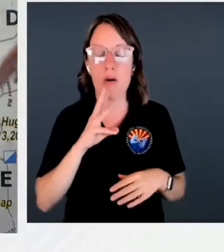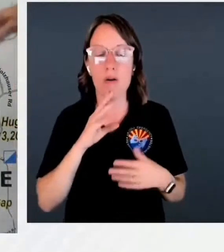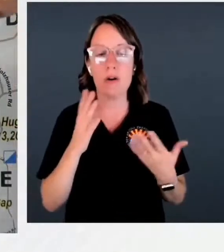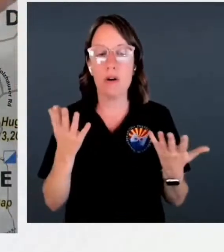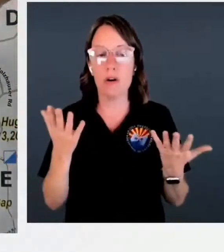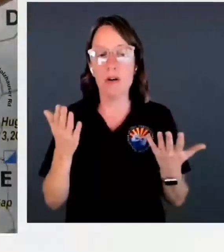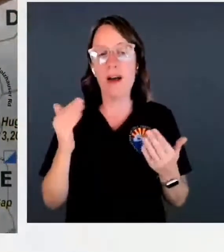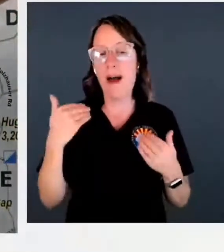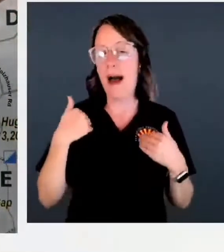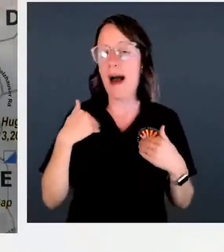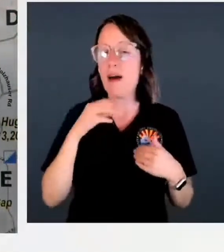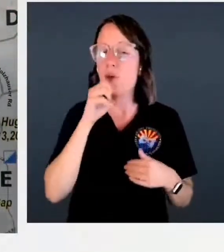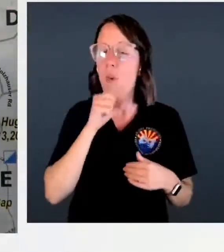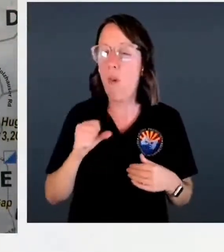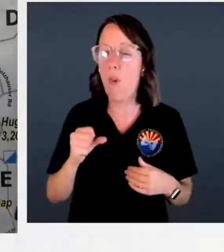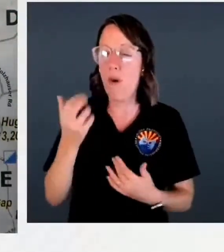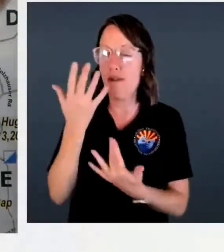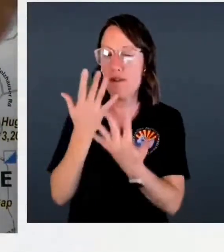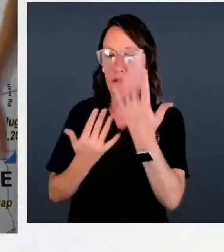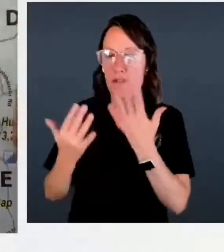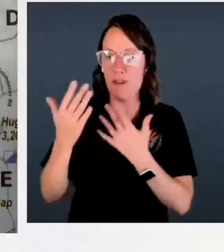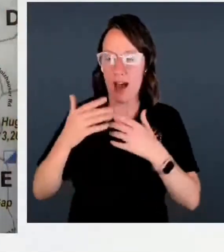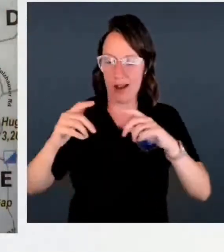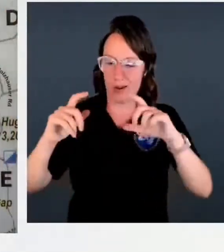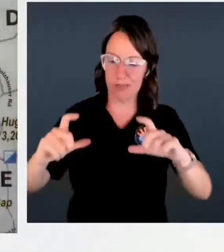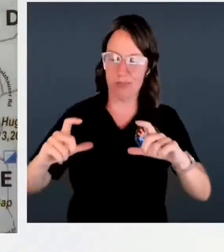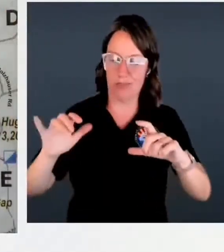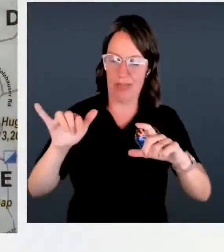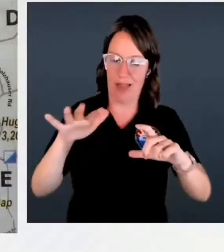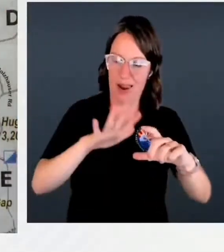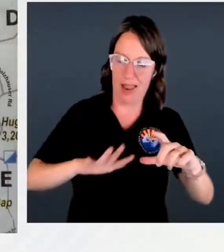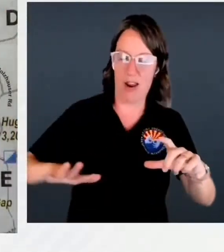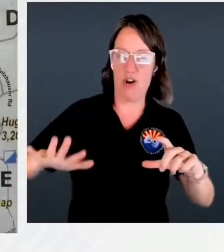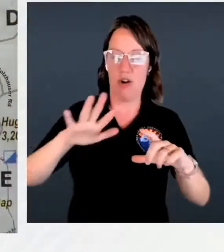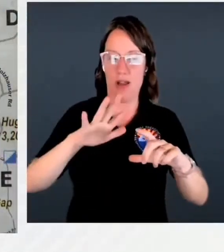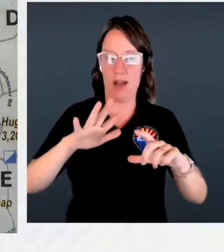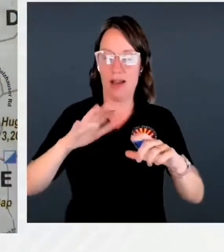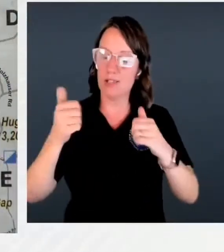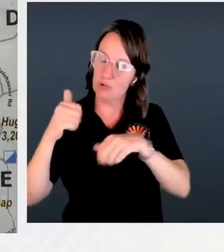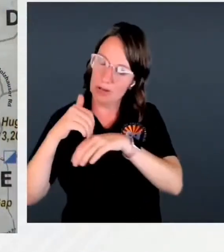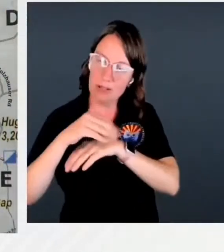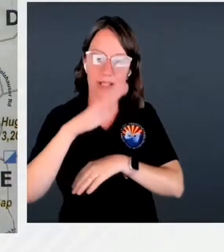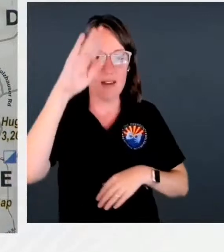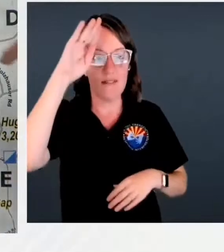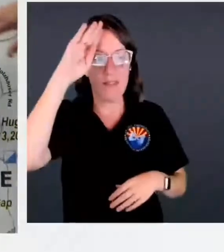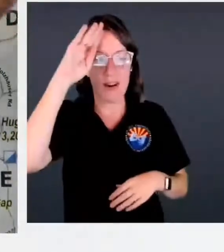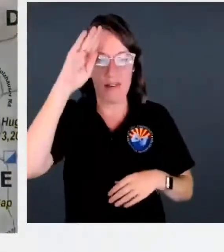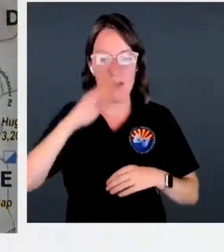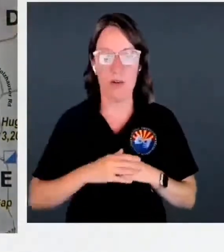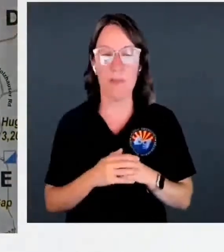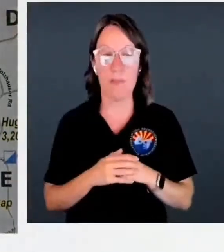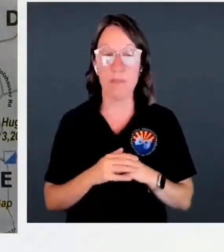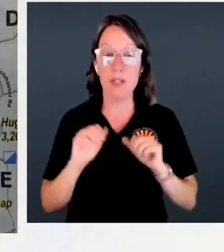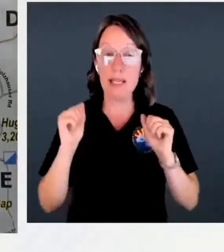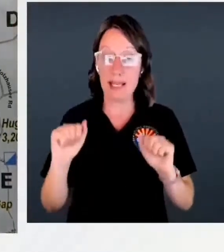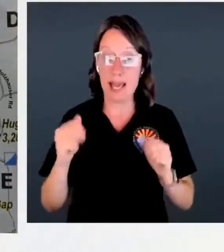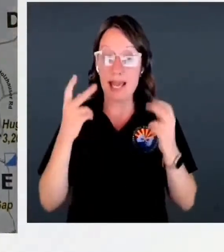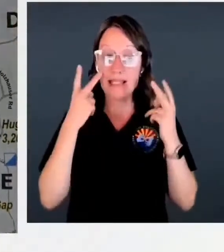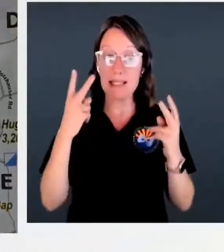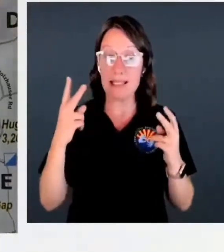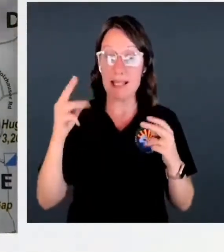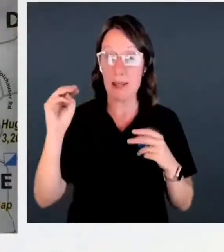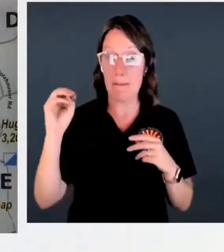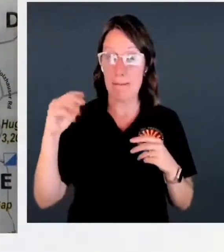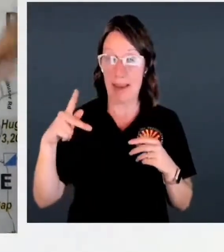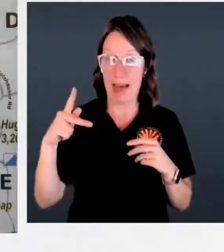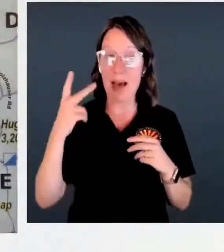and try to continue to go direct on that there. We have some backup lines to fall back to. As you can see on here, there's a lot of backup lines that we